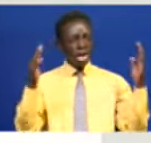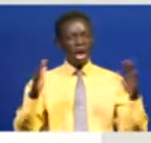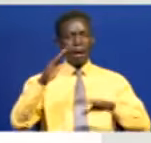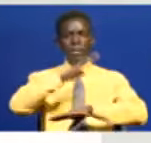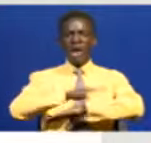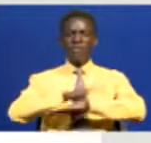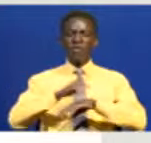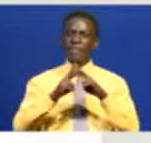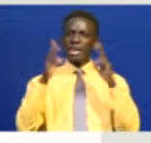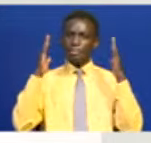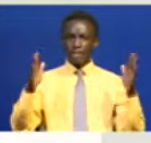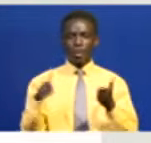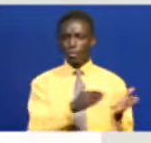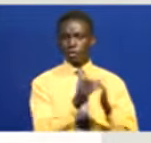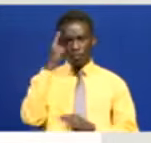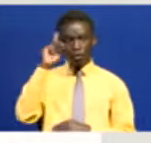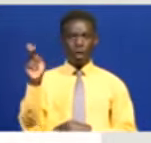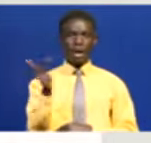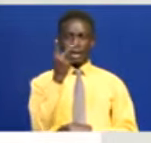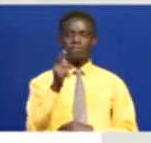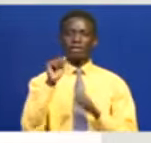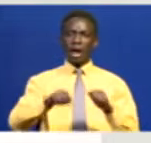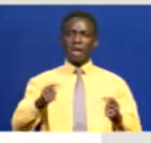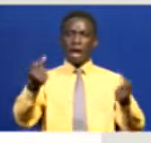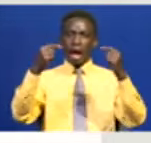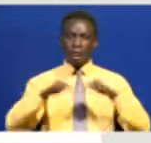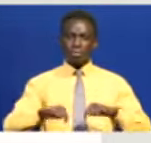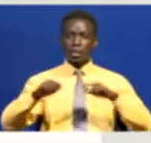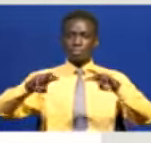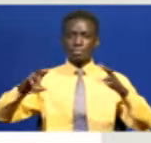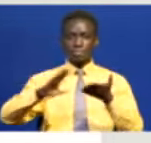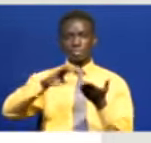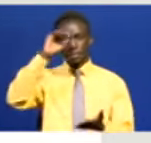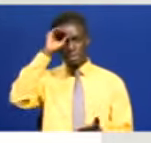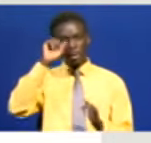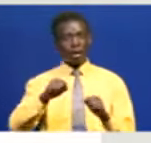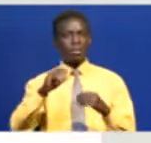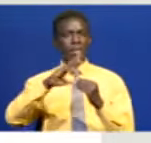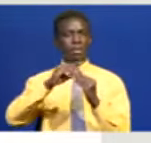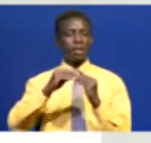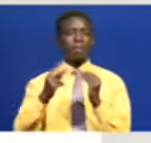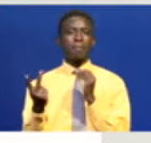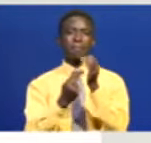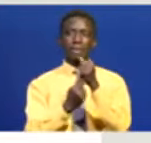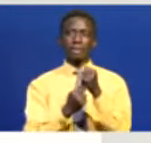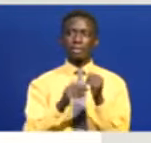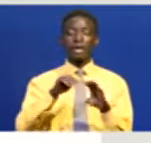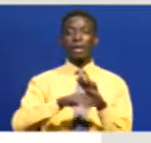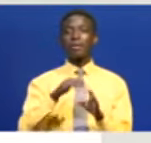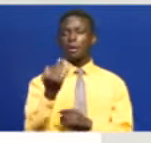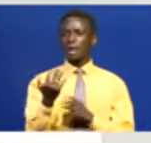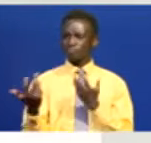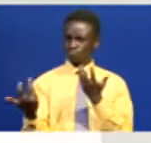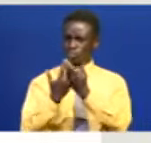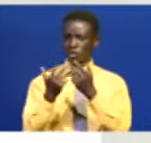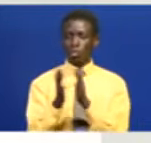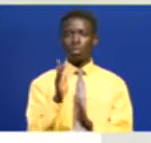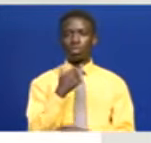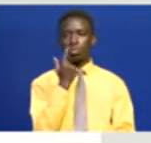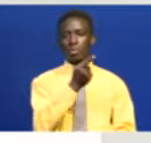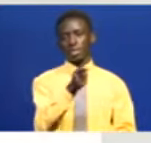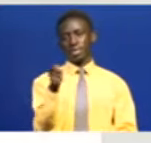big opportunity for Kenya to come in and, you know, benchmark, create partnerships. In March, who are there? And actually,